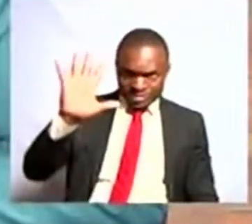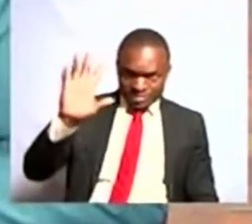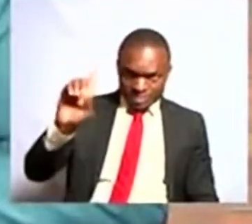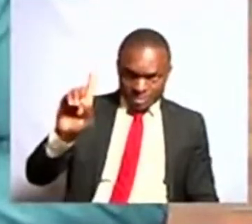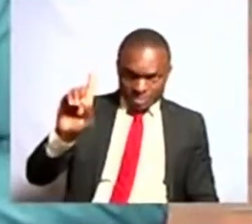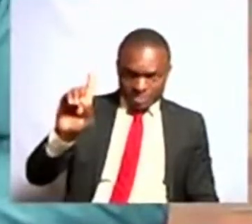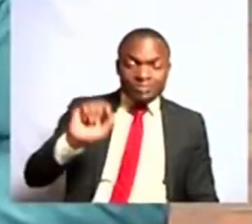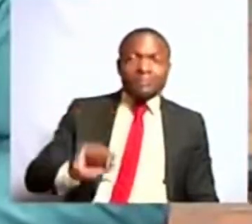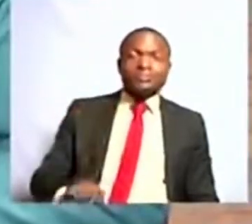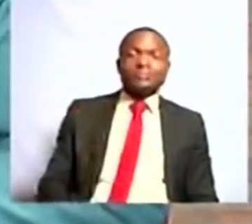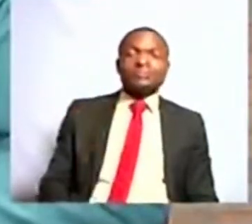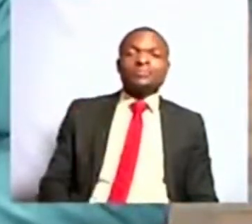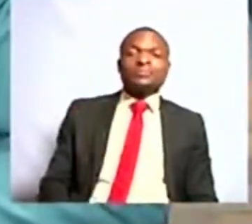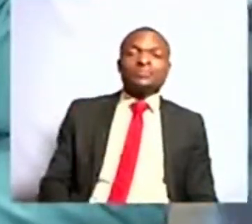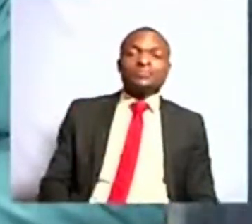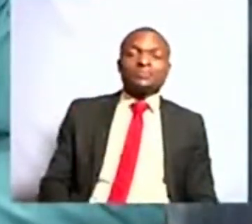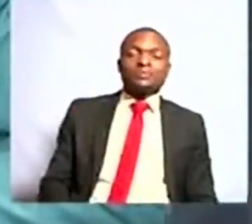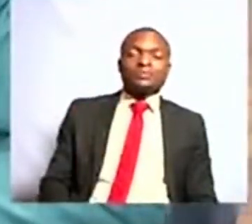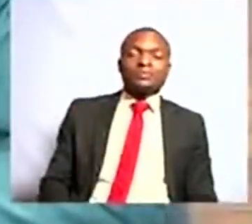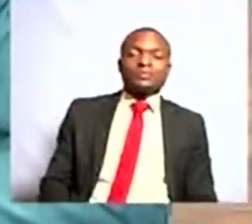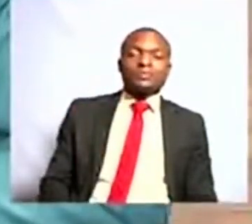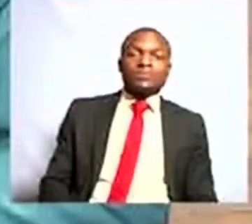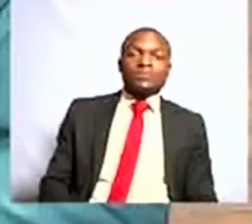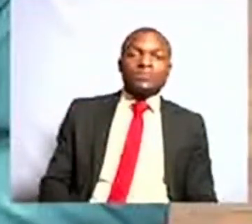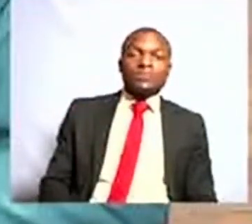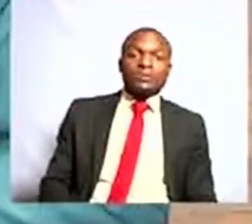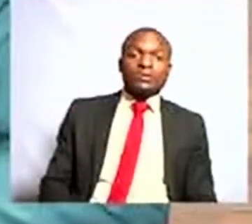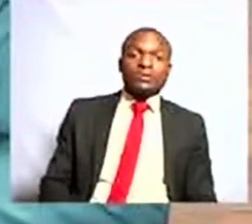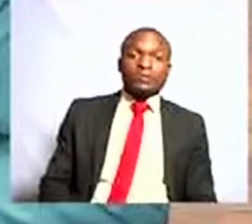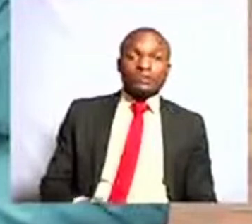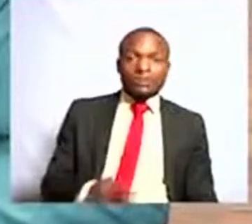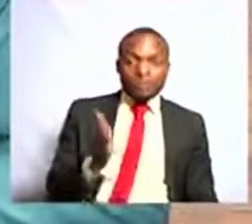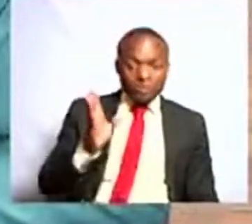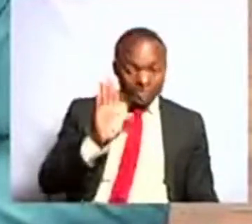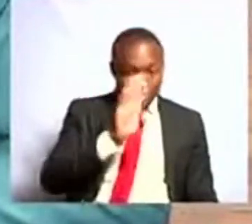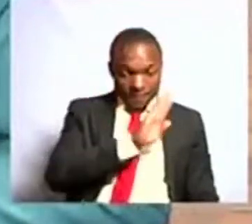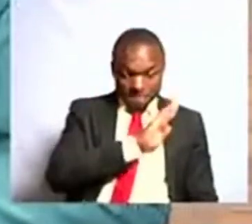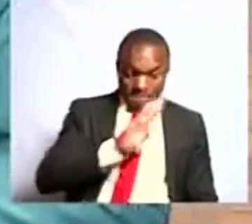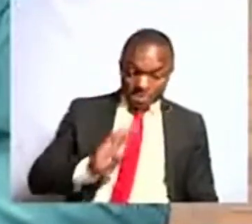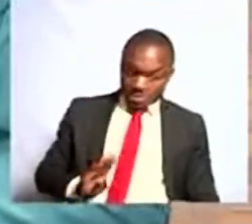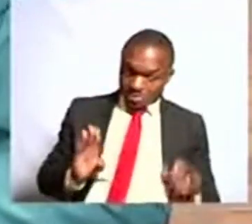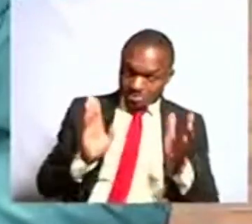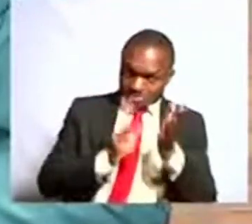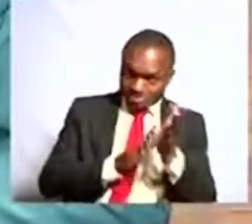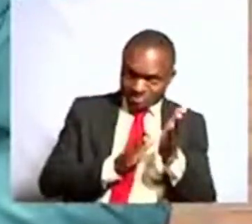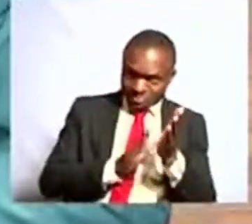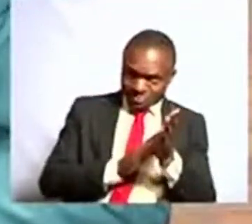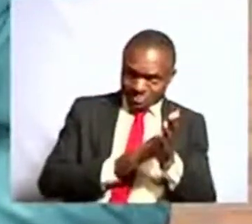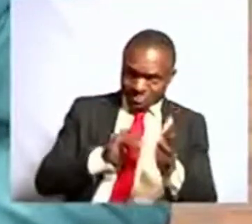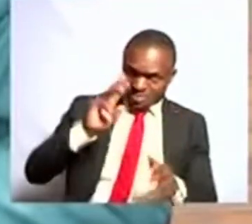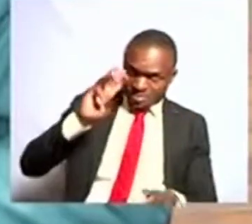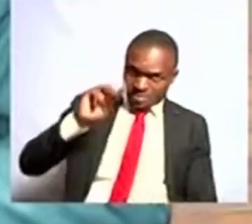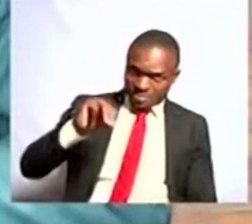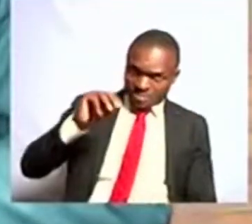451 was meant for Menje STEM boarding school and